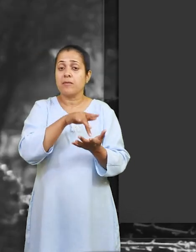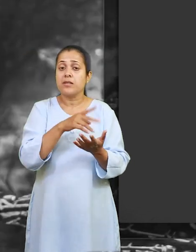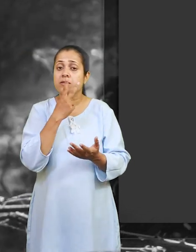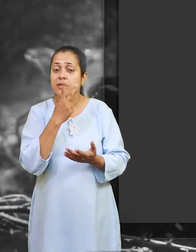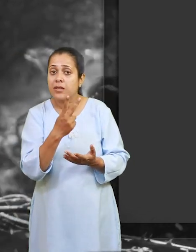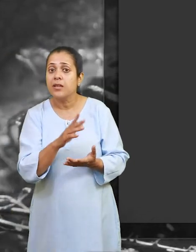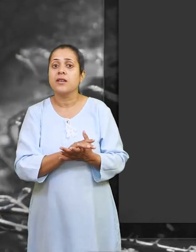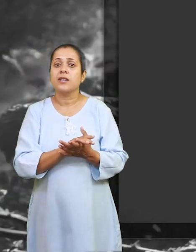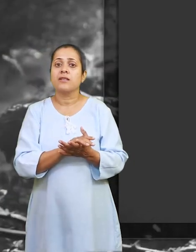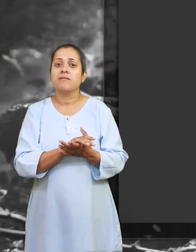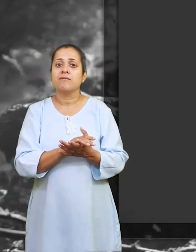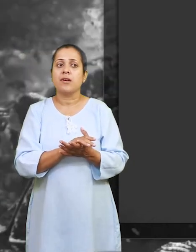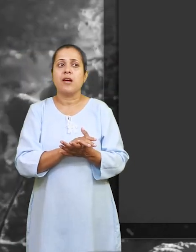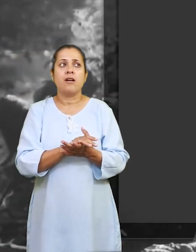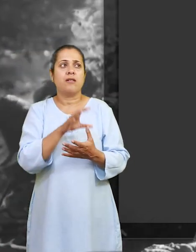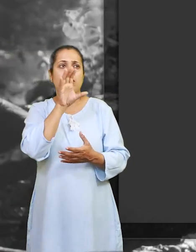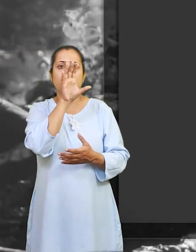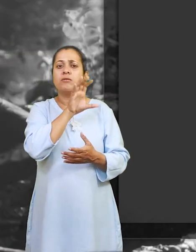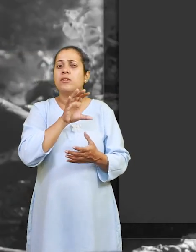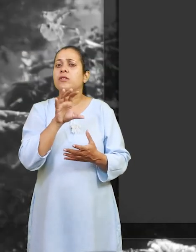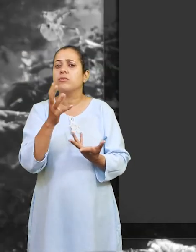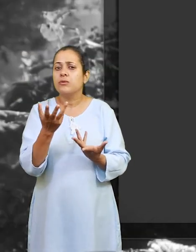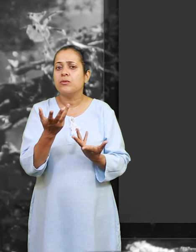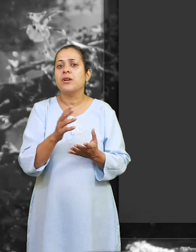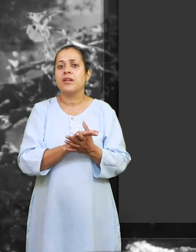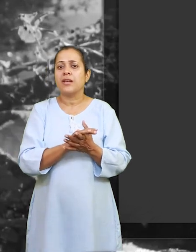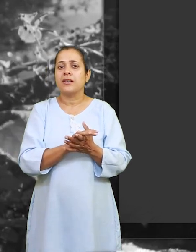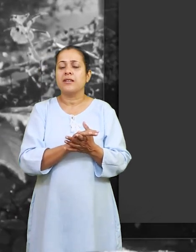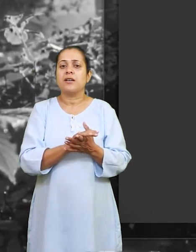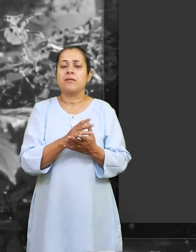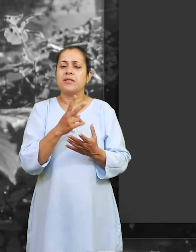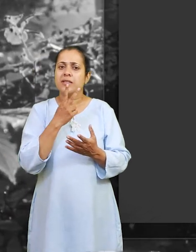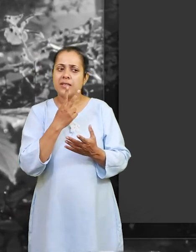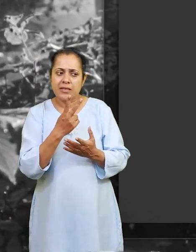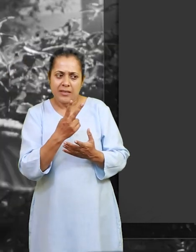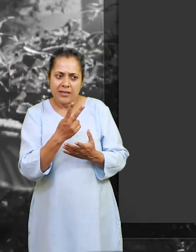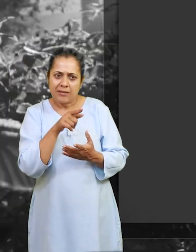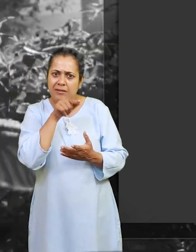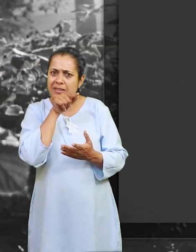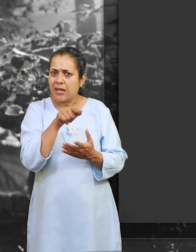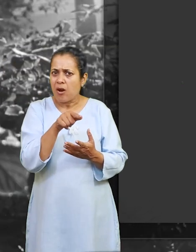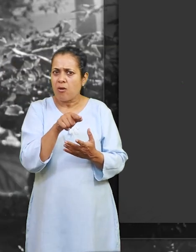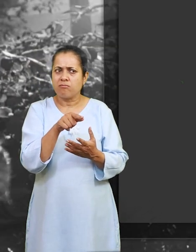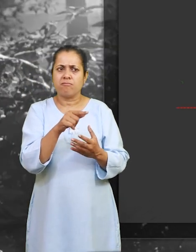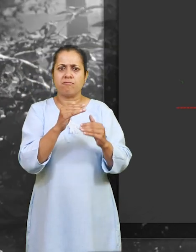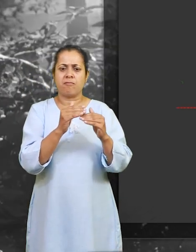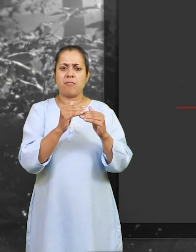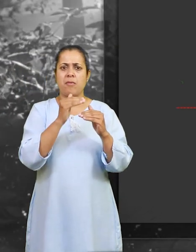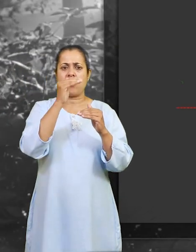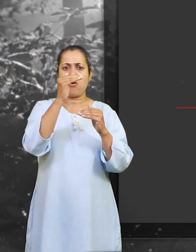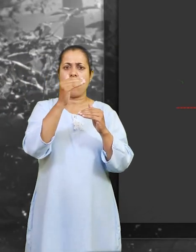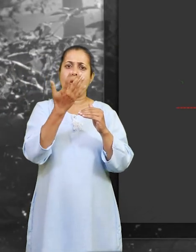you will see the kind of countries in the tropical rainforest, and if you notice, it is either above